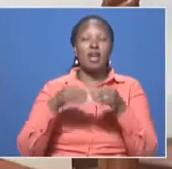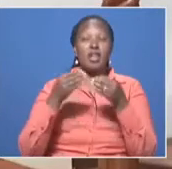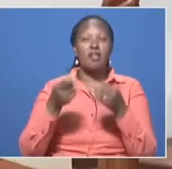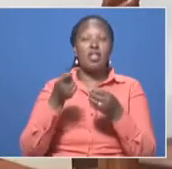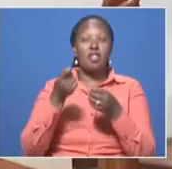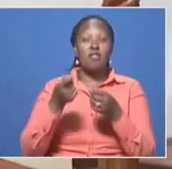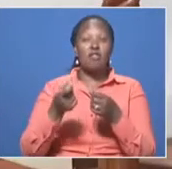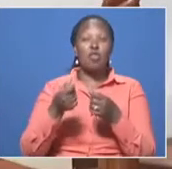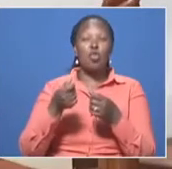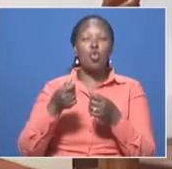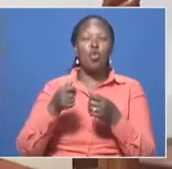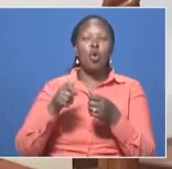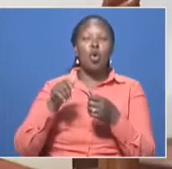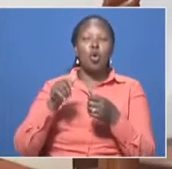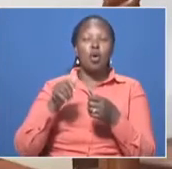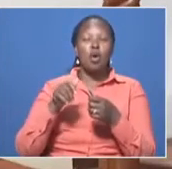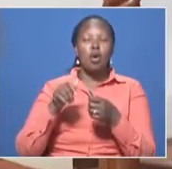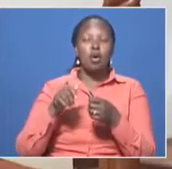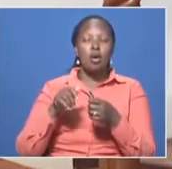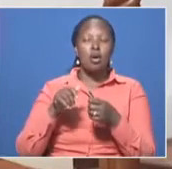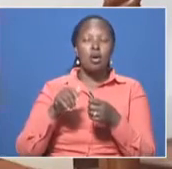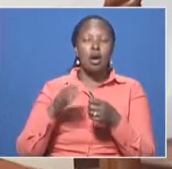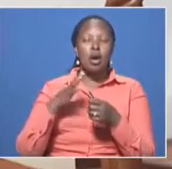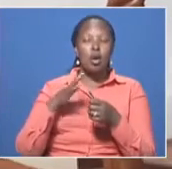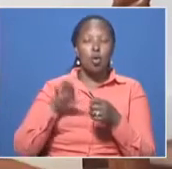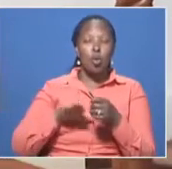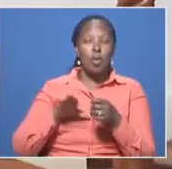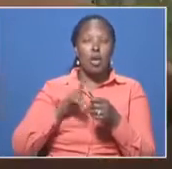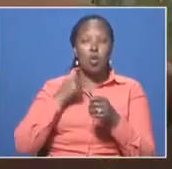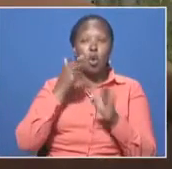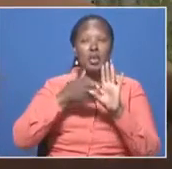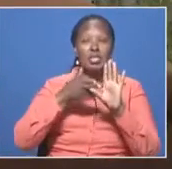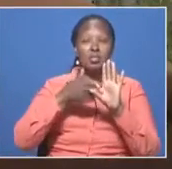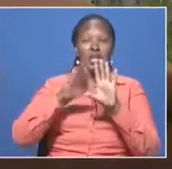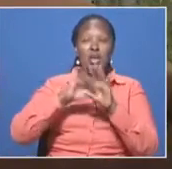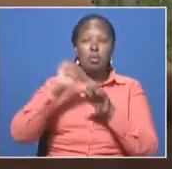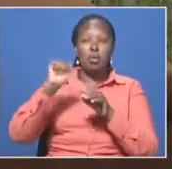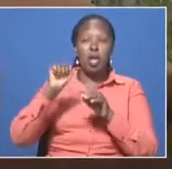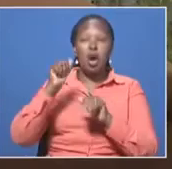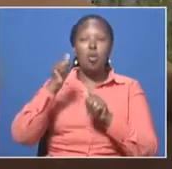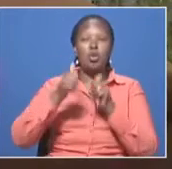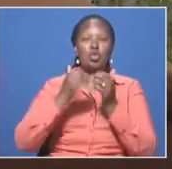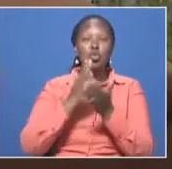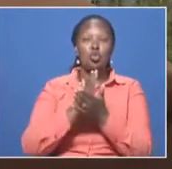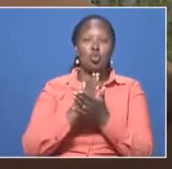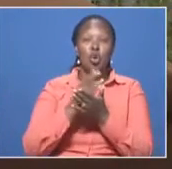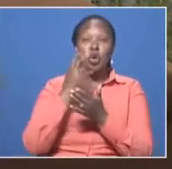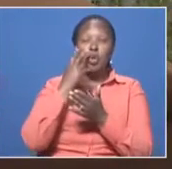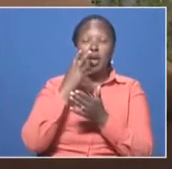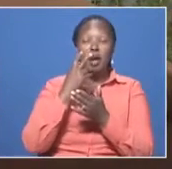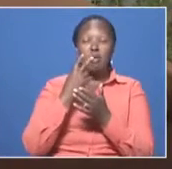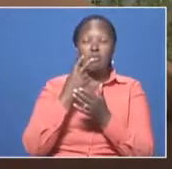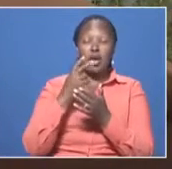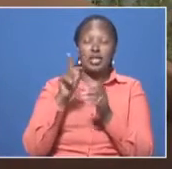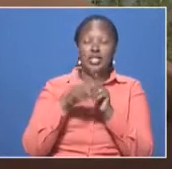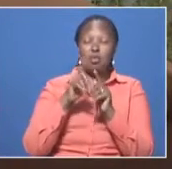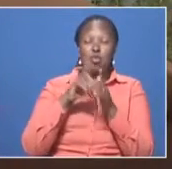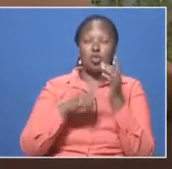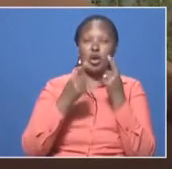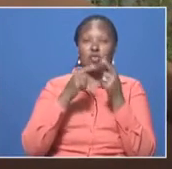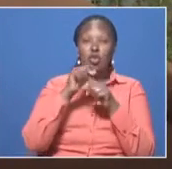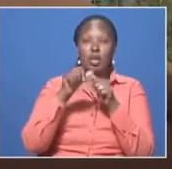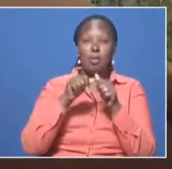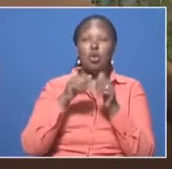of women who we have standing up and actually participating in politics, which can be as brutal as we have just talked about, should